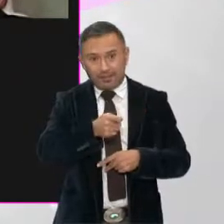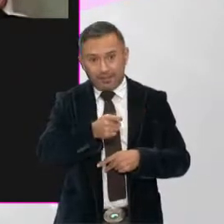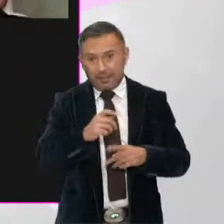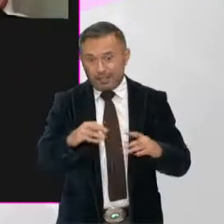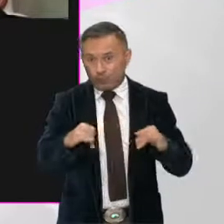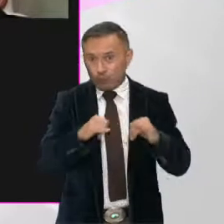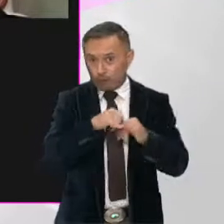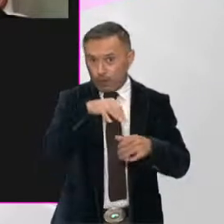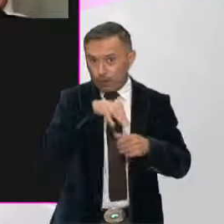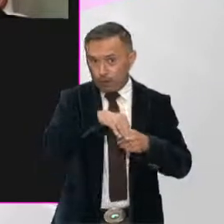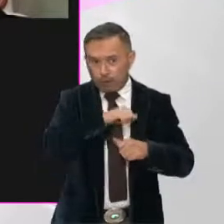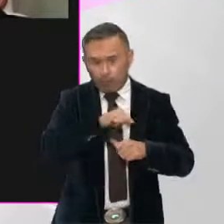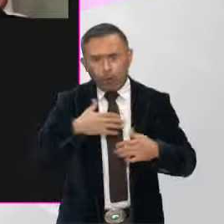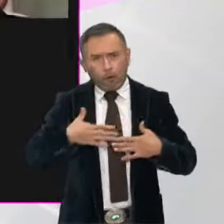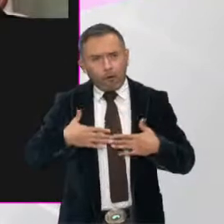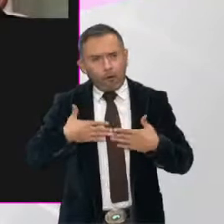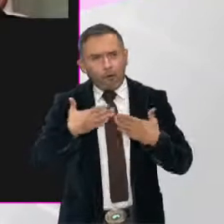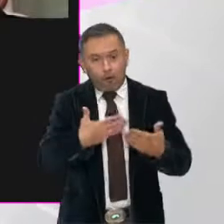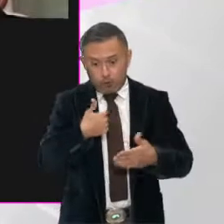say that how